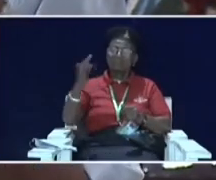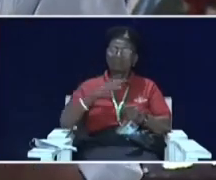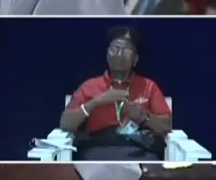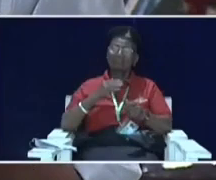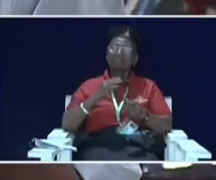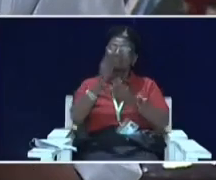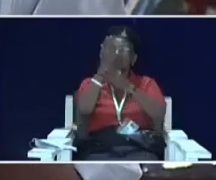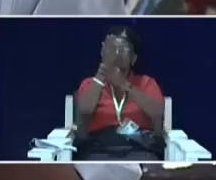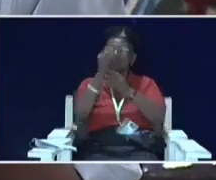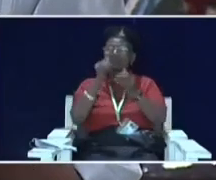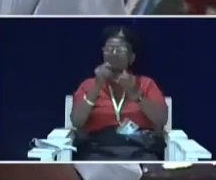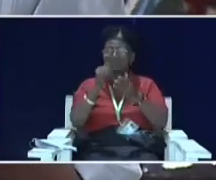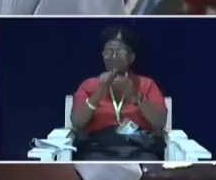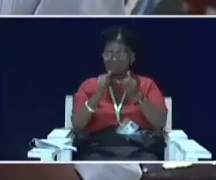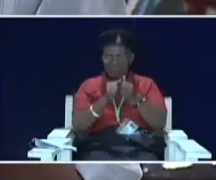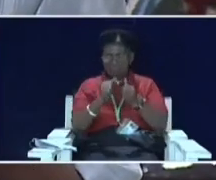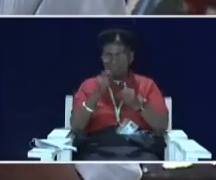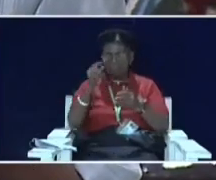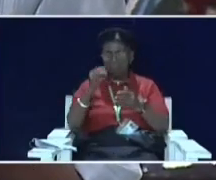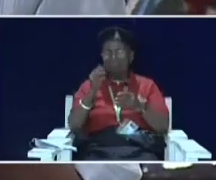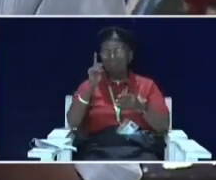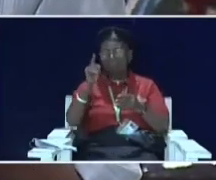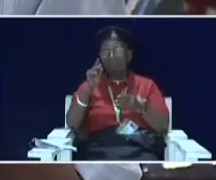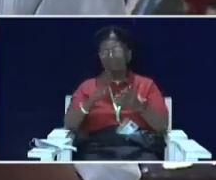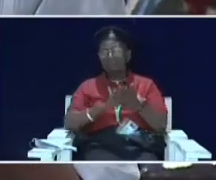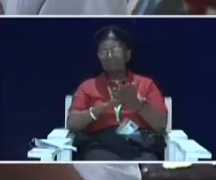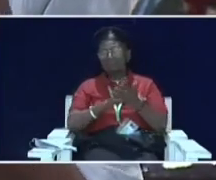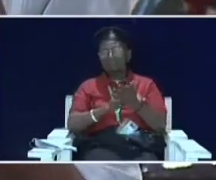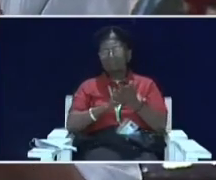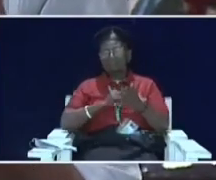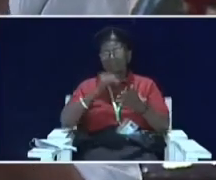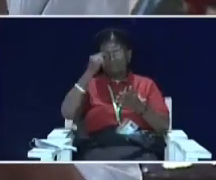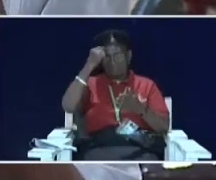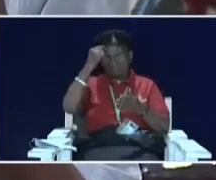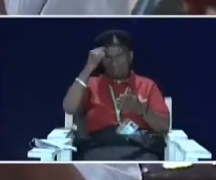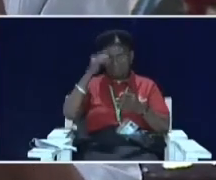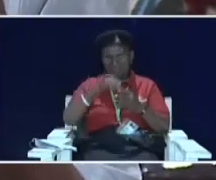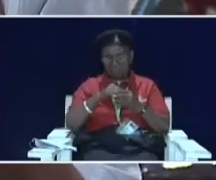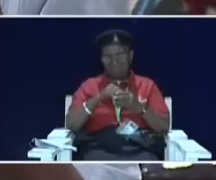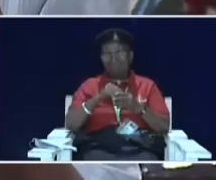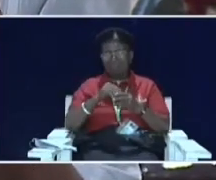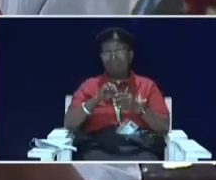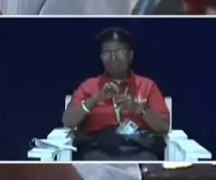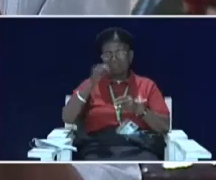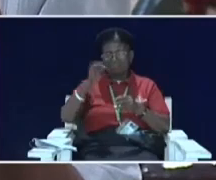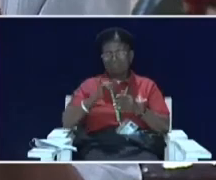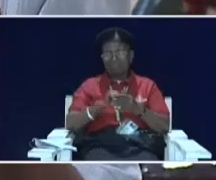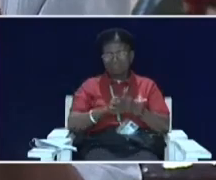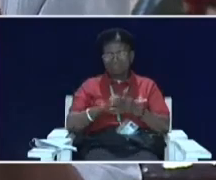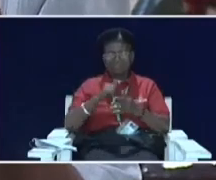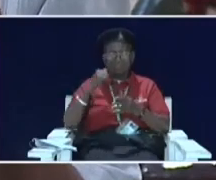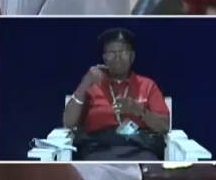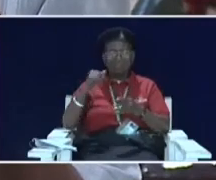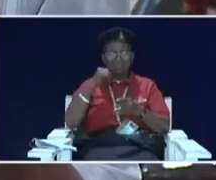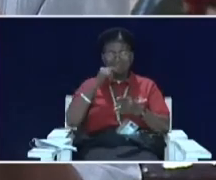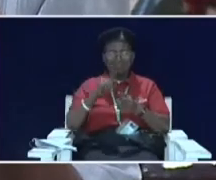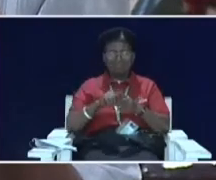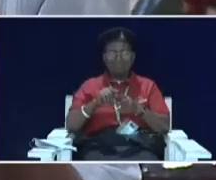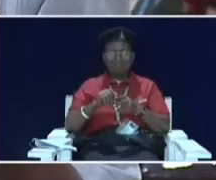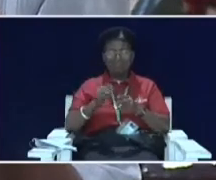I just sensed in the spirit that the sister carrying the bowl was hungry for